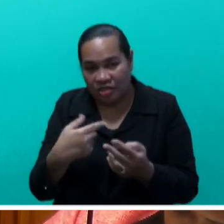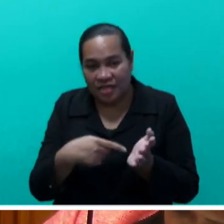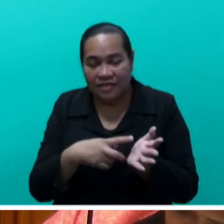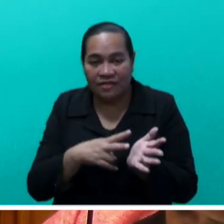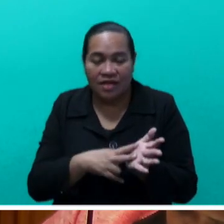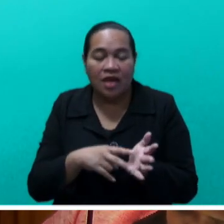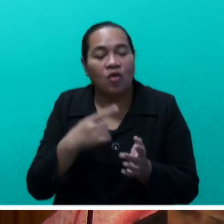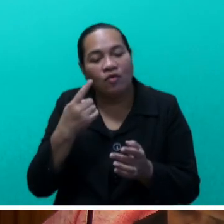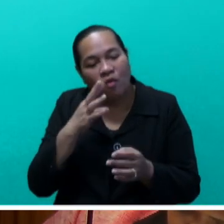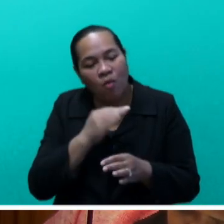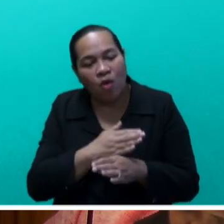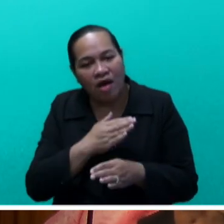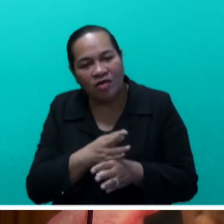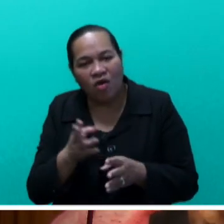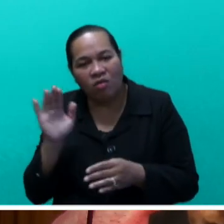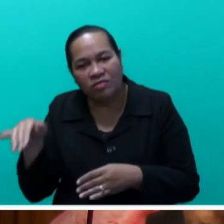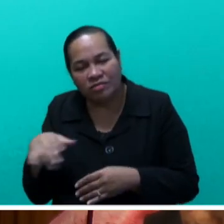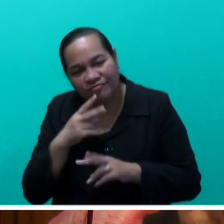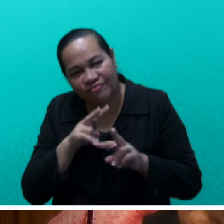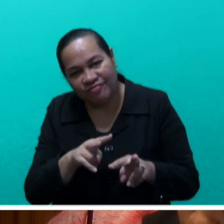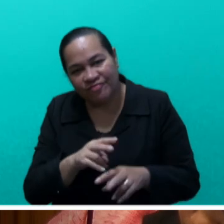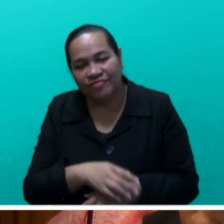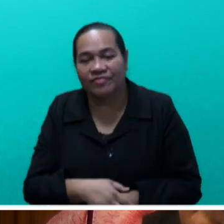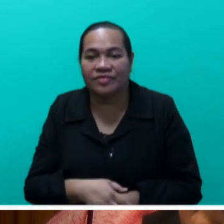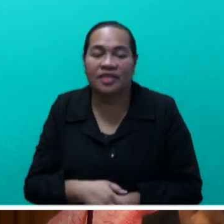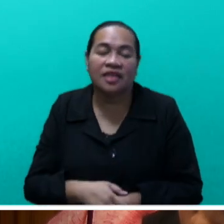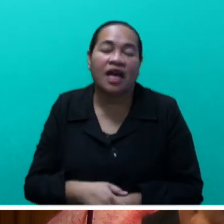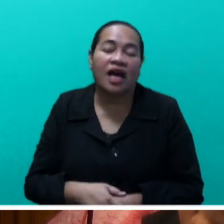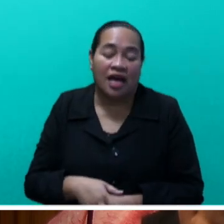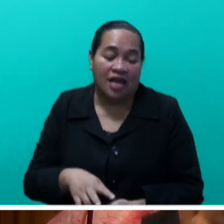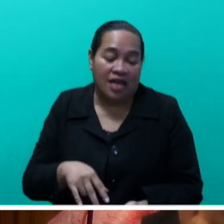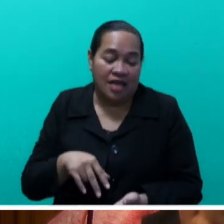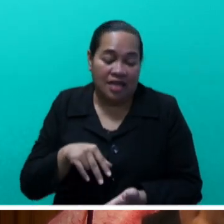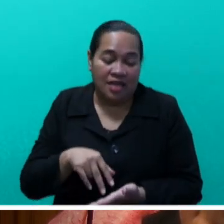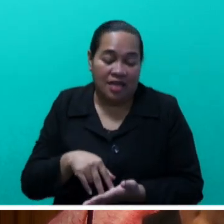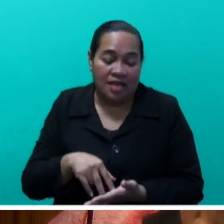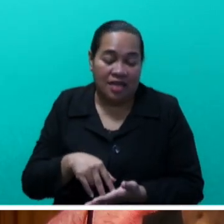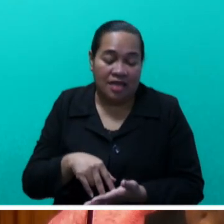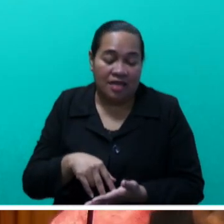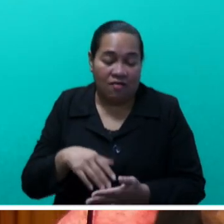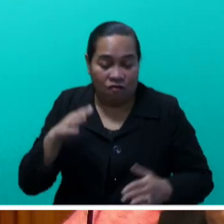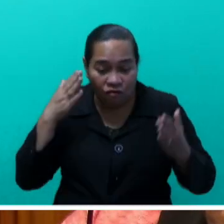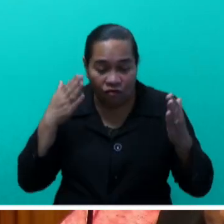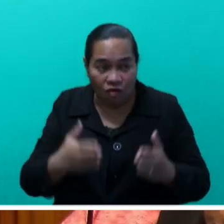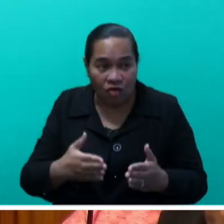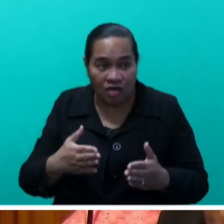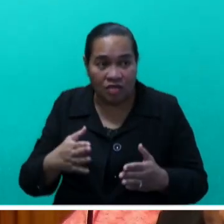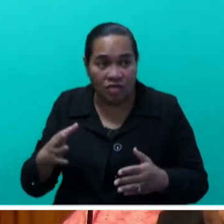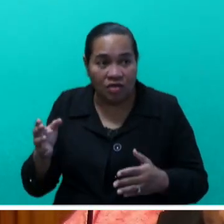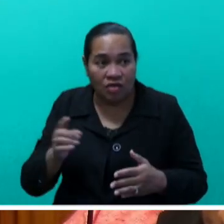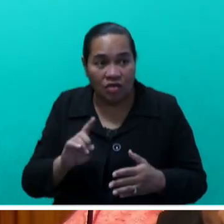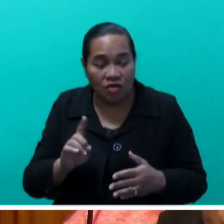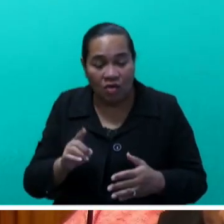work. I rise to deliver my ministerial statement today with a focus on the efforts that